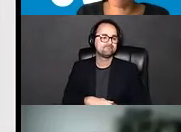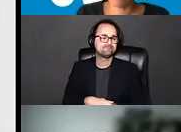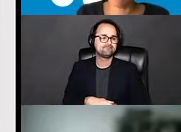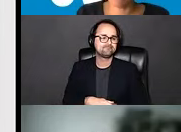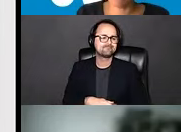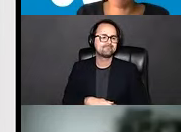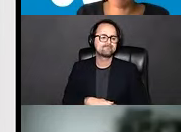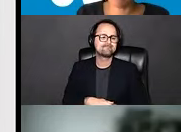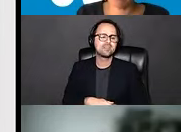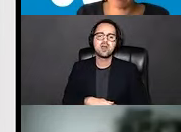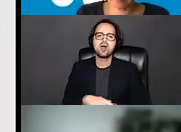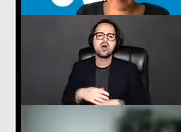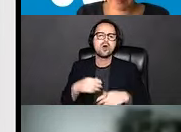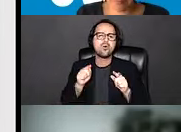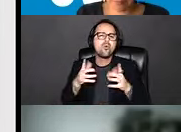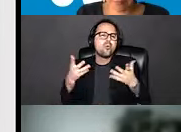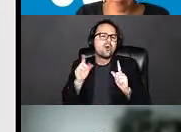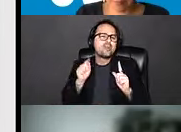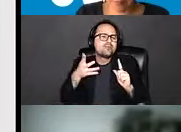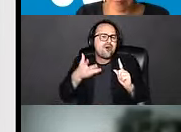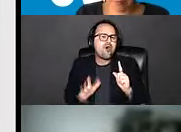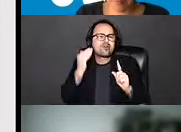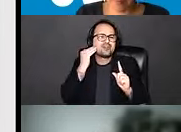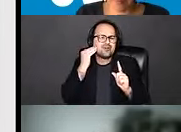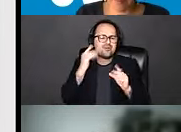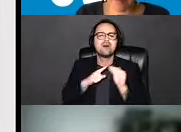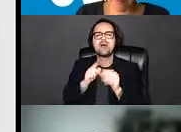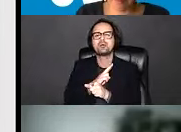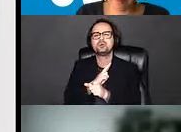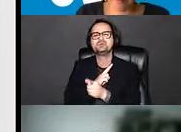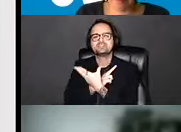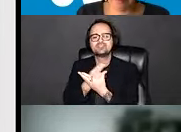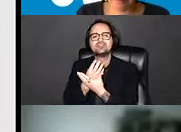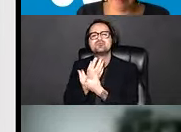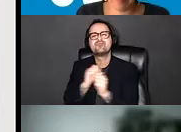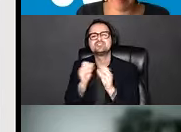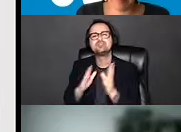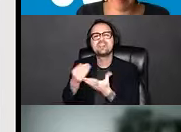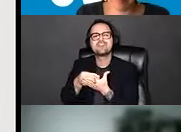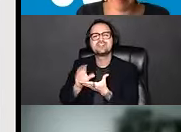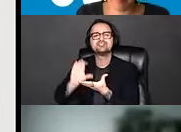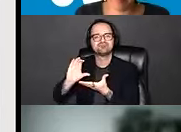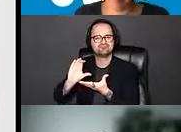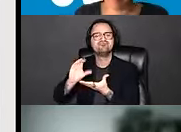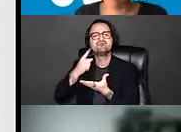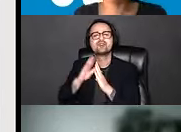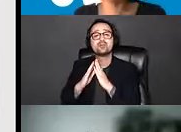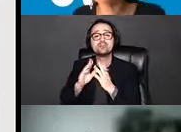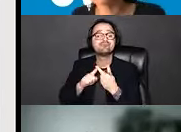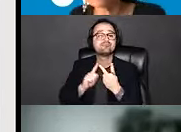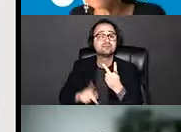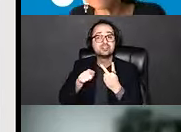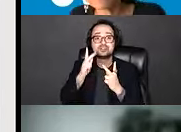of, what do you already know about the use of rescue plan funds in your community? Do you see windows